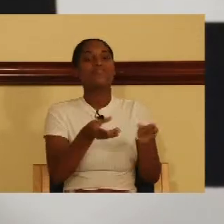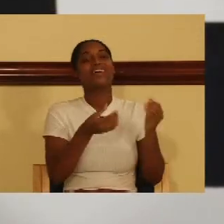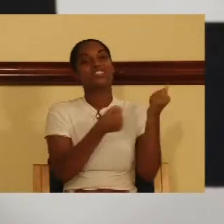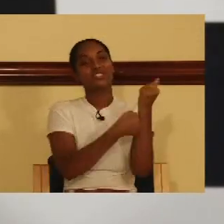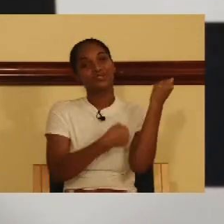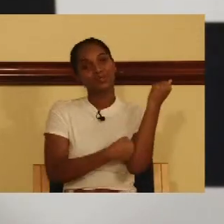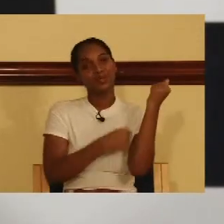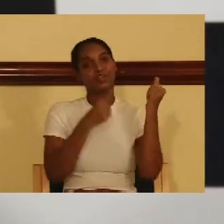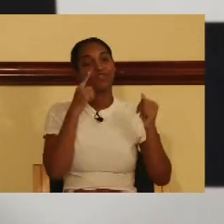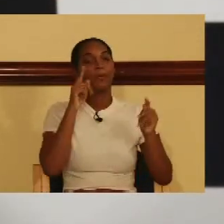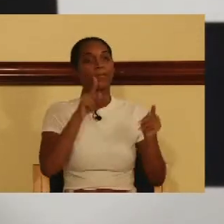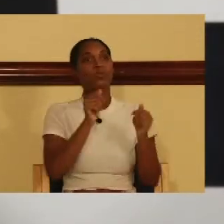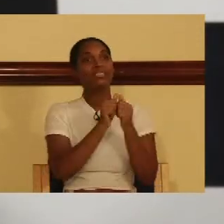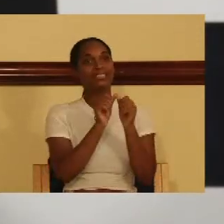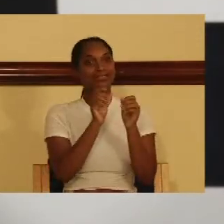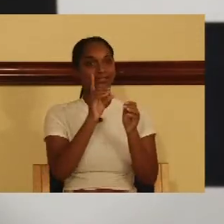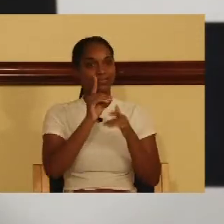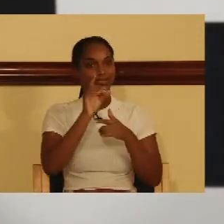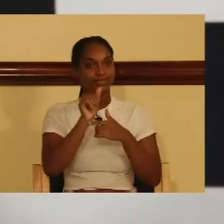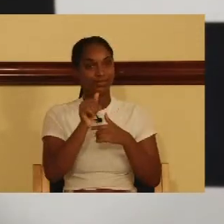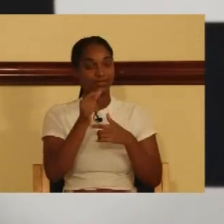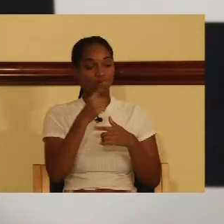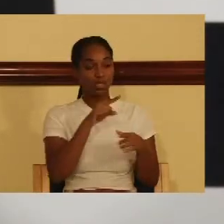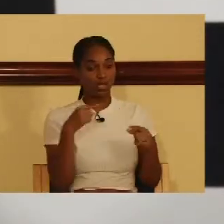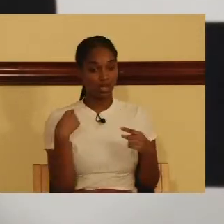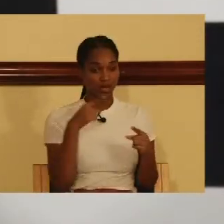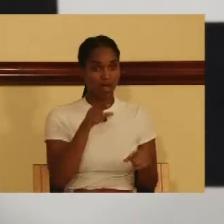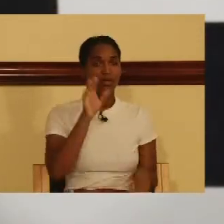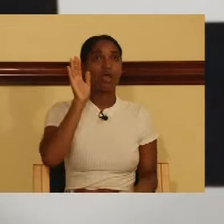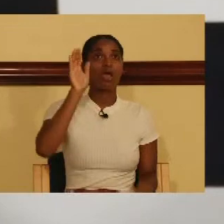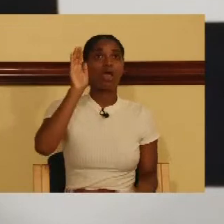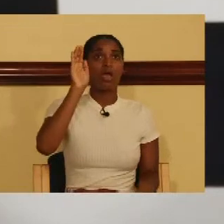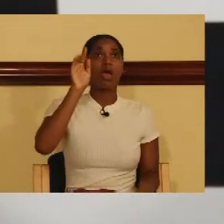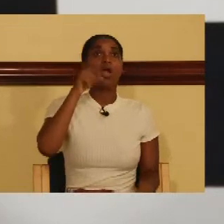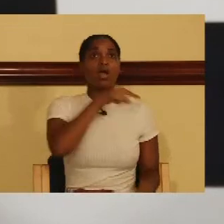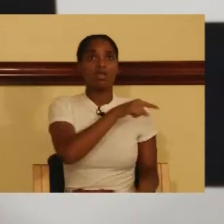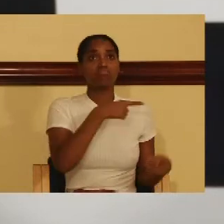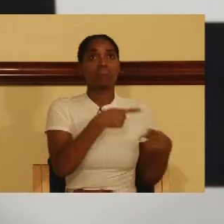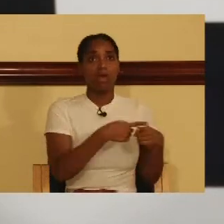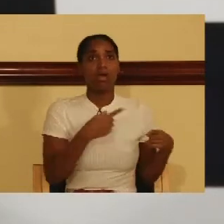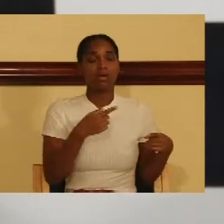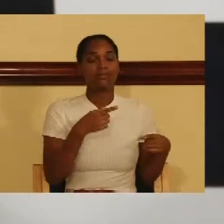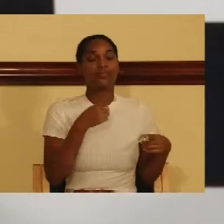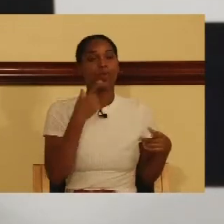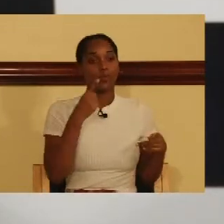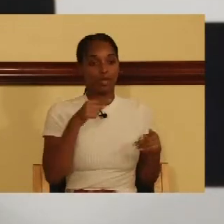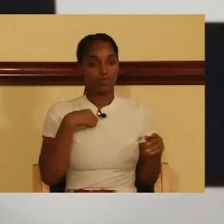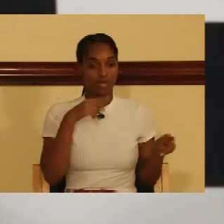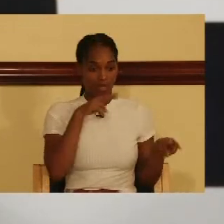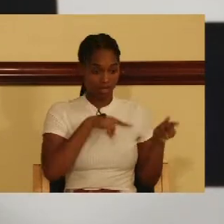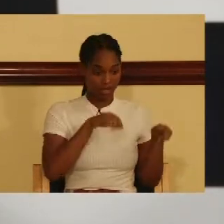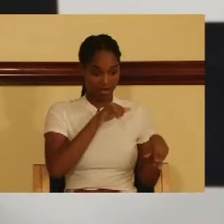the person with disability when they come to complain, to investigate the matter and